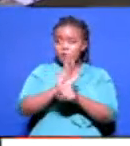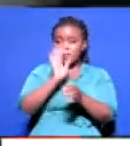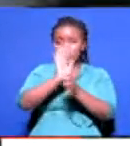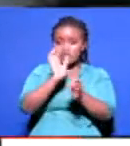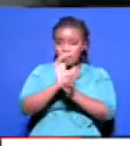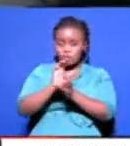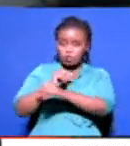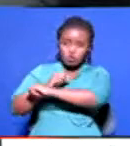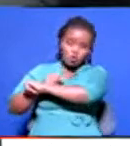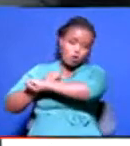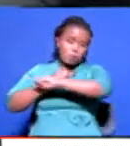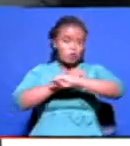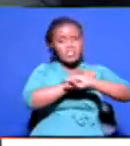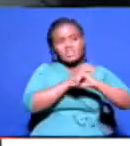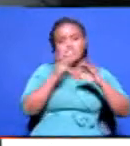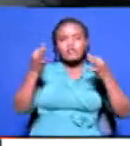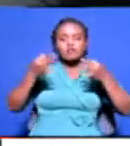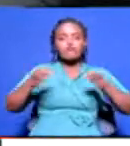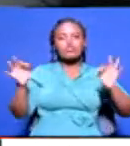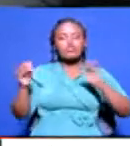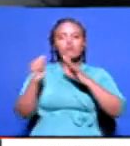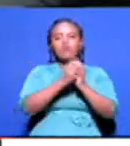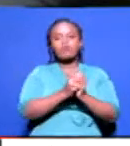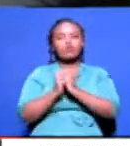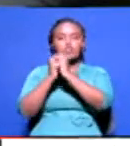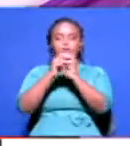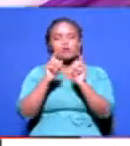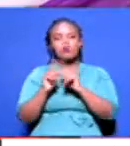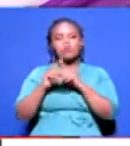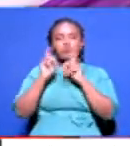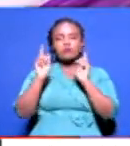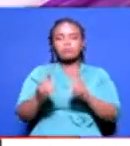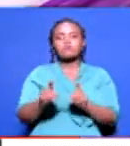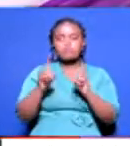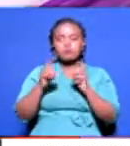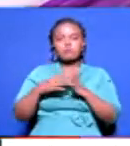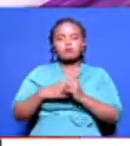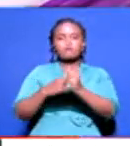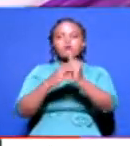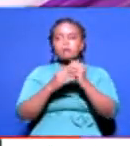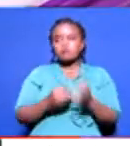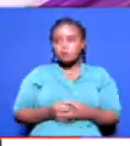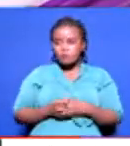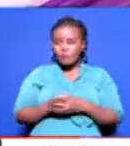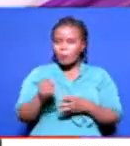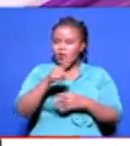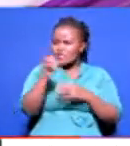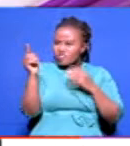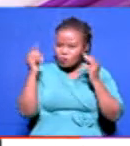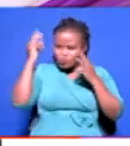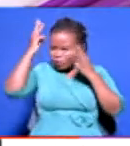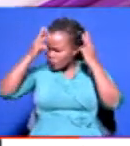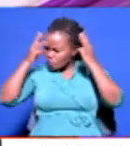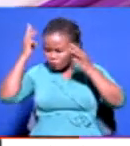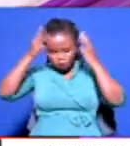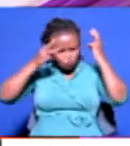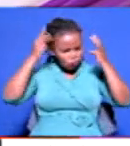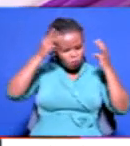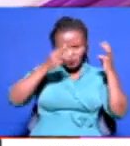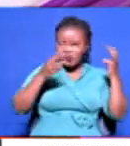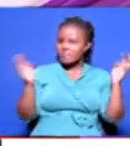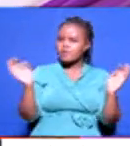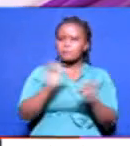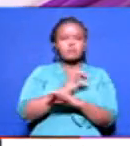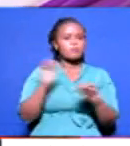country in the backdrop of calls to regulate the church. Na musiwe na wasiwasi